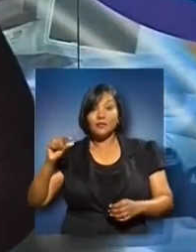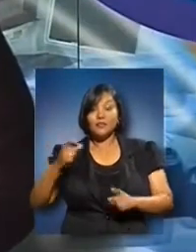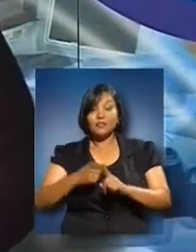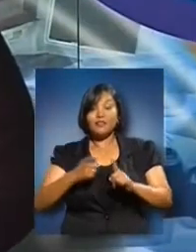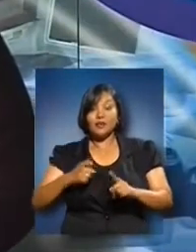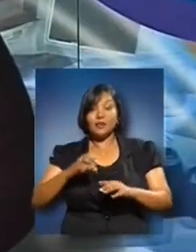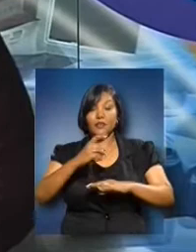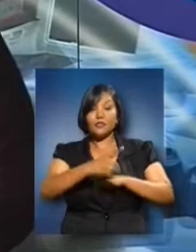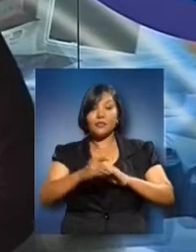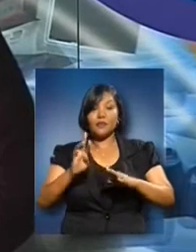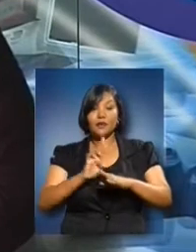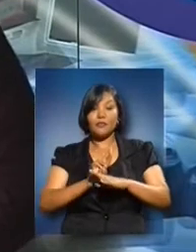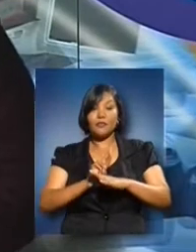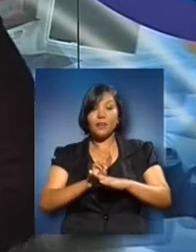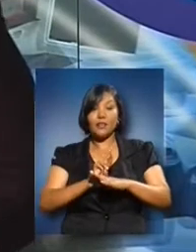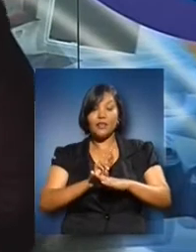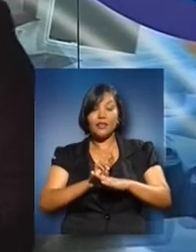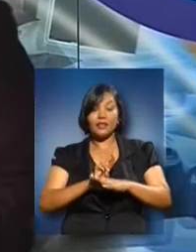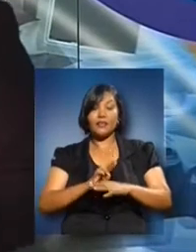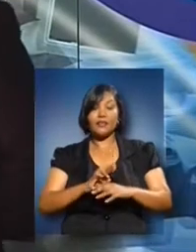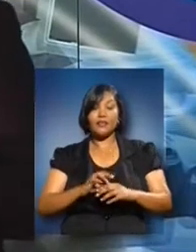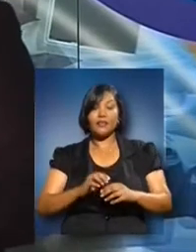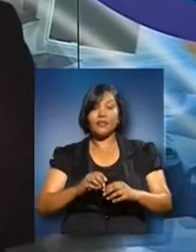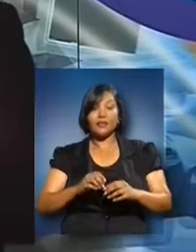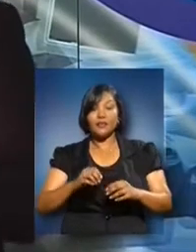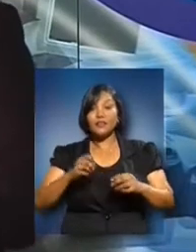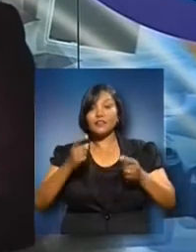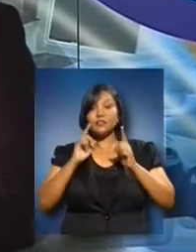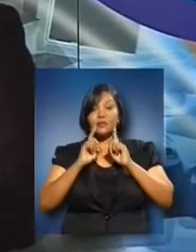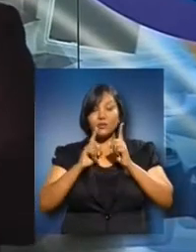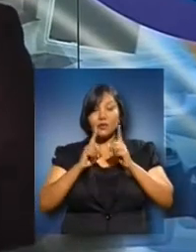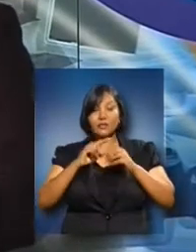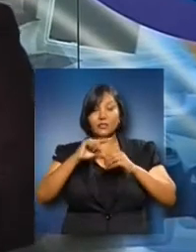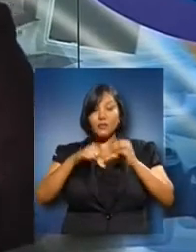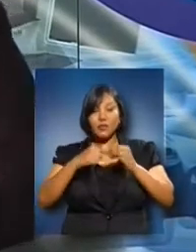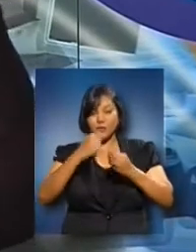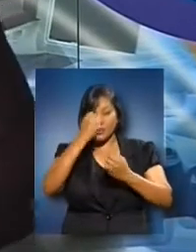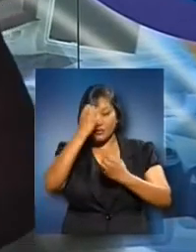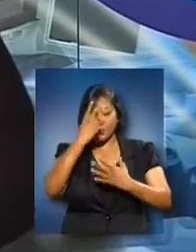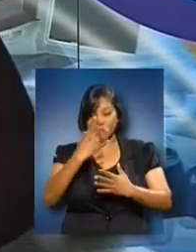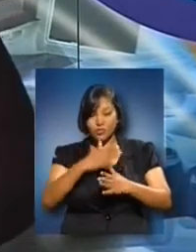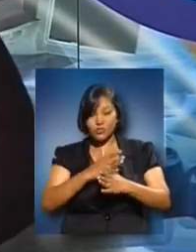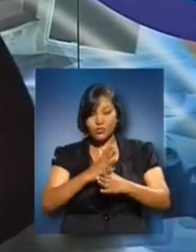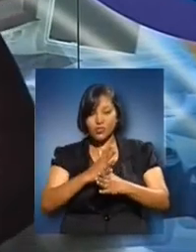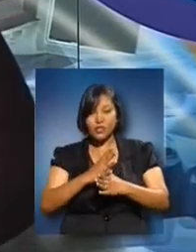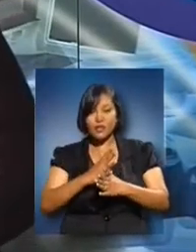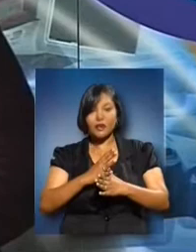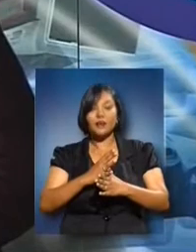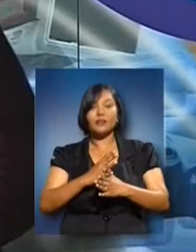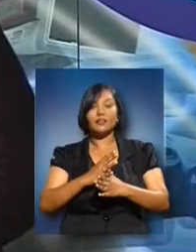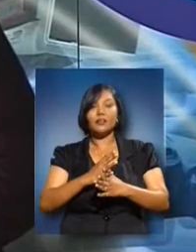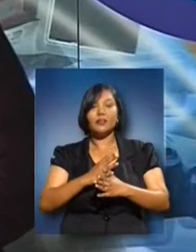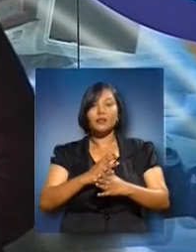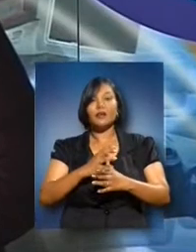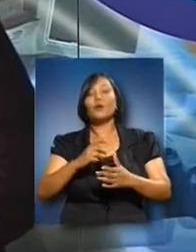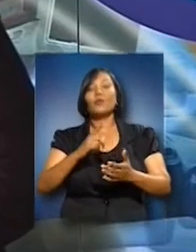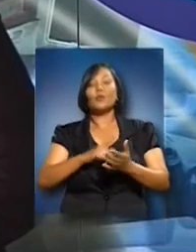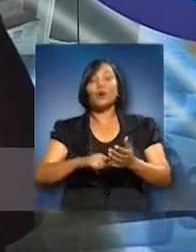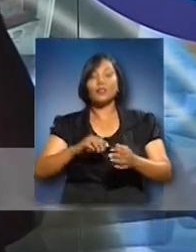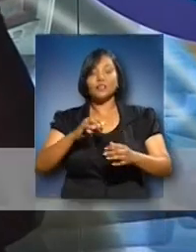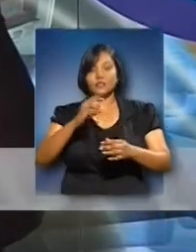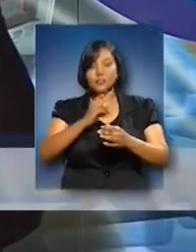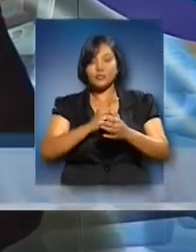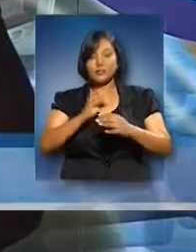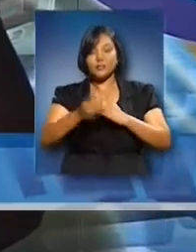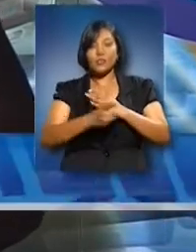of the Dominican Telecommunications Institute, Indotel, in the Dominican Republic, shared the solution adopted in